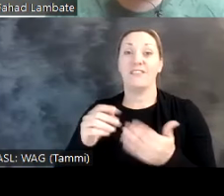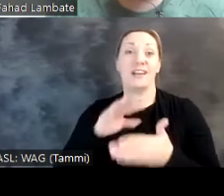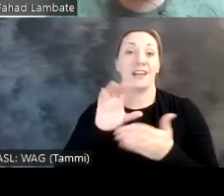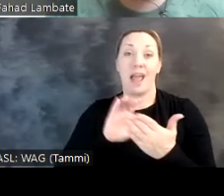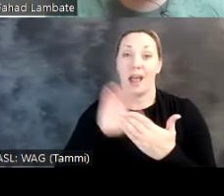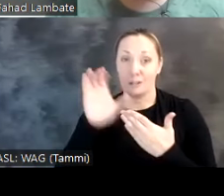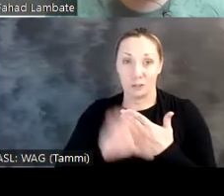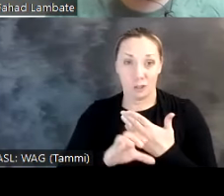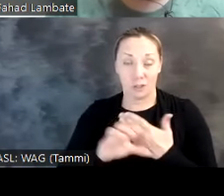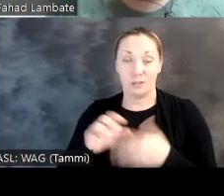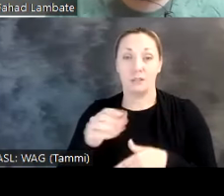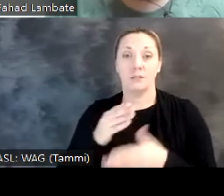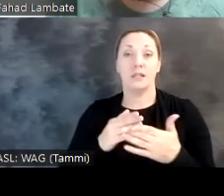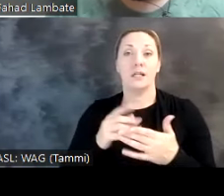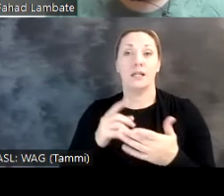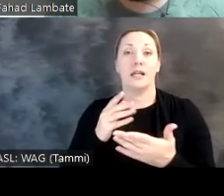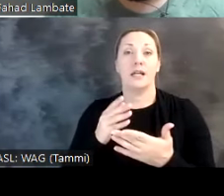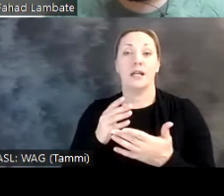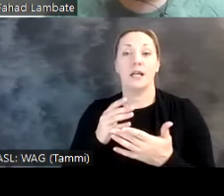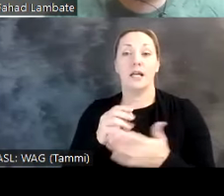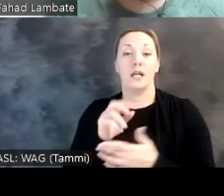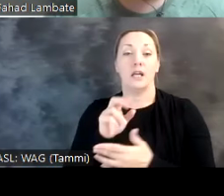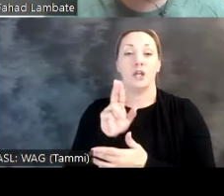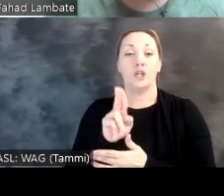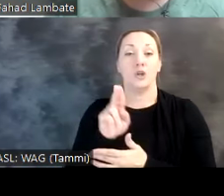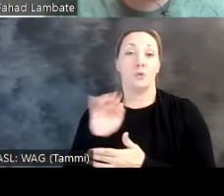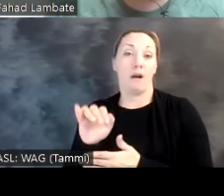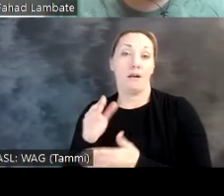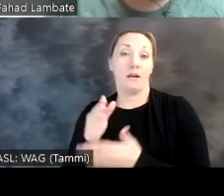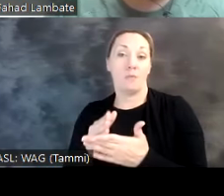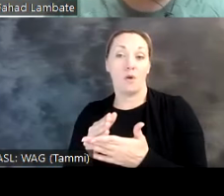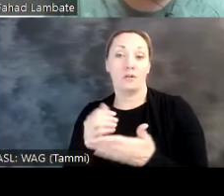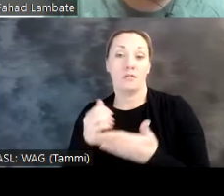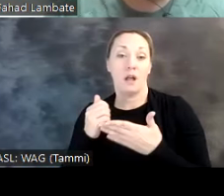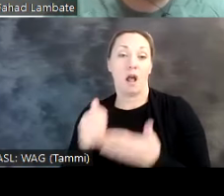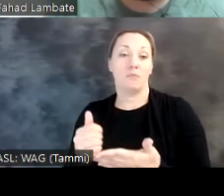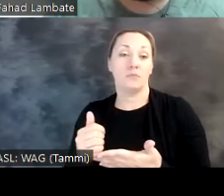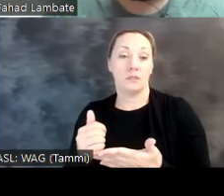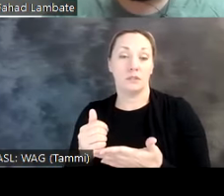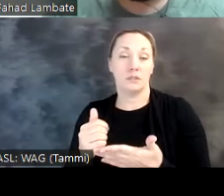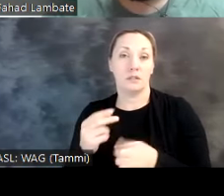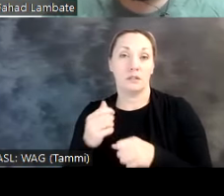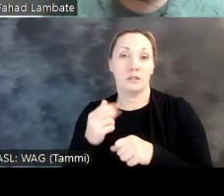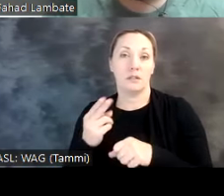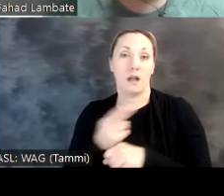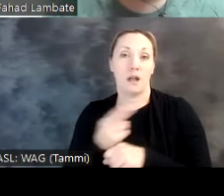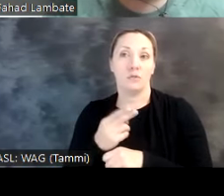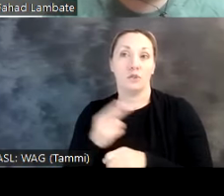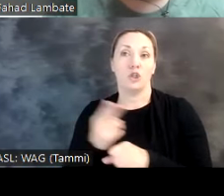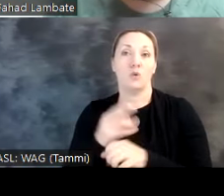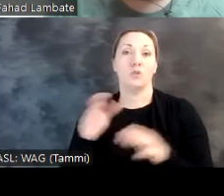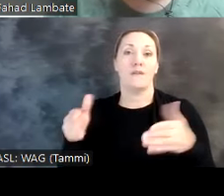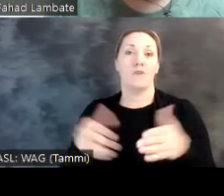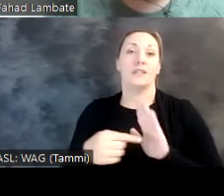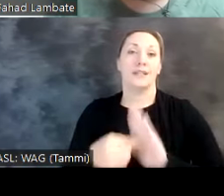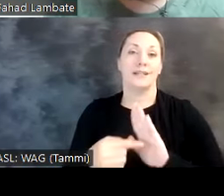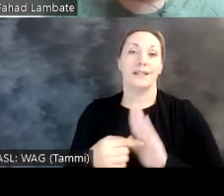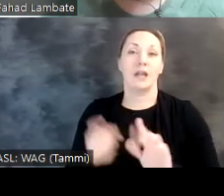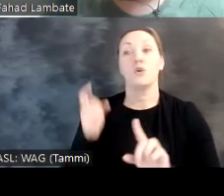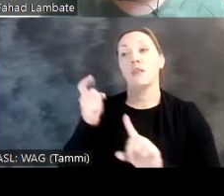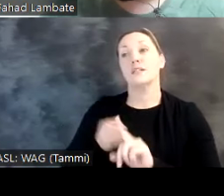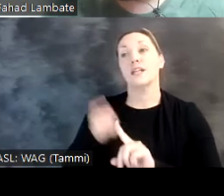matter, in such UI components, it helps to enhance the focus indicator, wherein the default focus